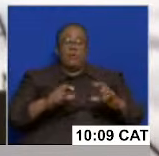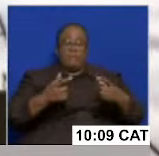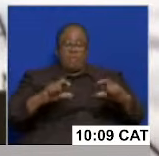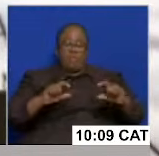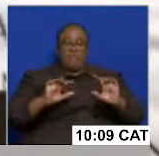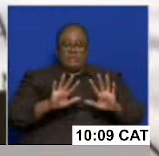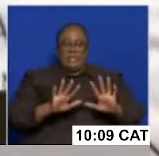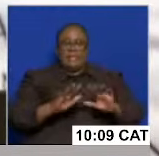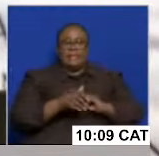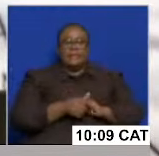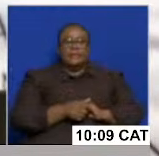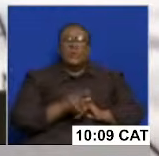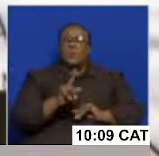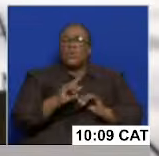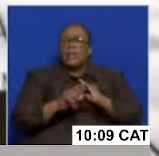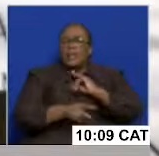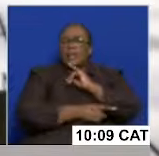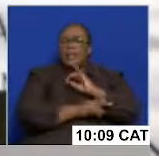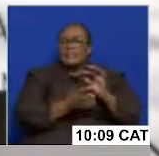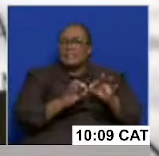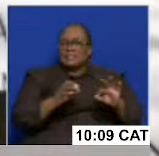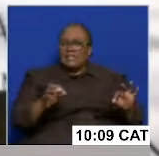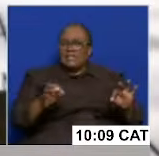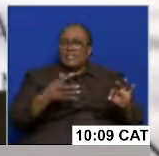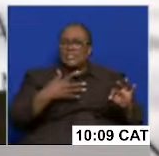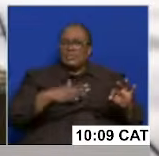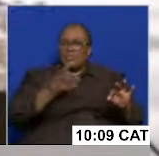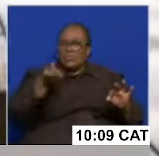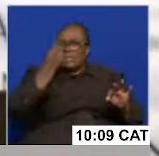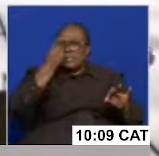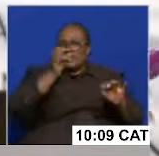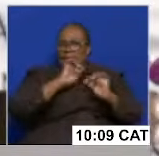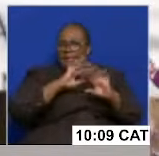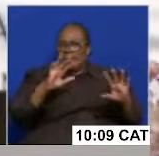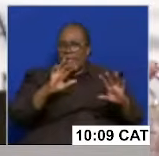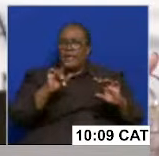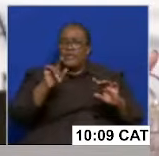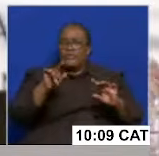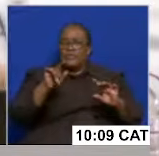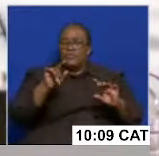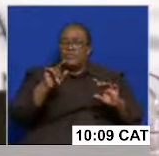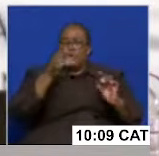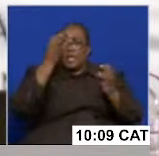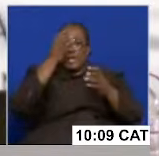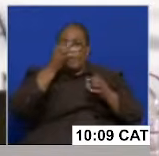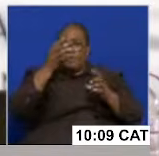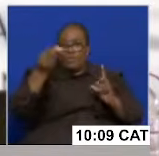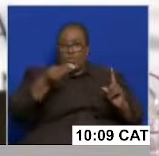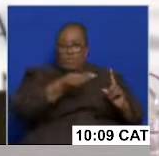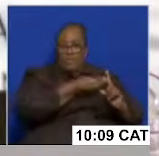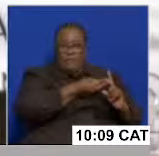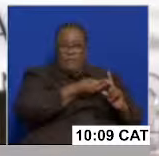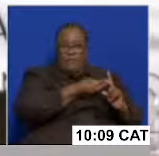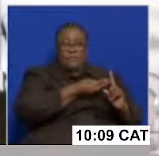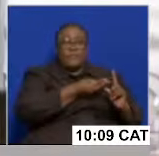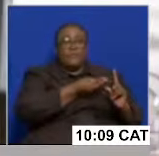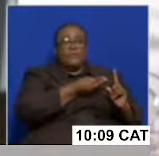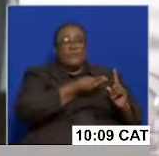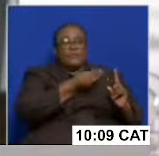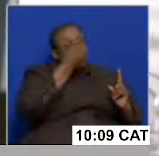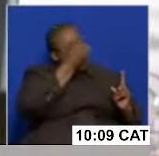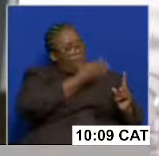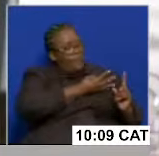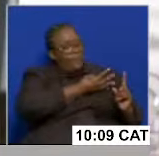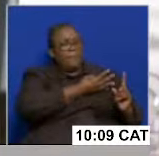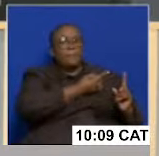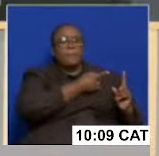sentence to be clear what it is that you're saying. When you gave this information to Mr. Mkwanazi, you